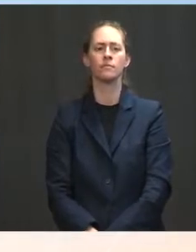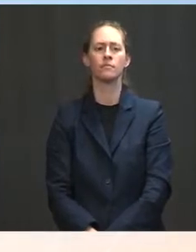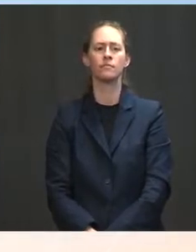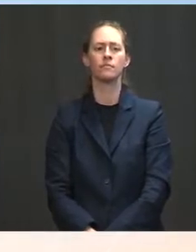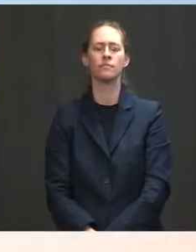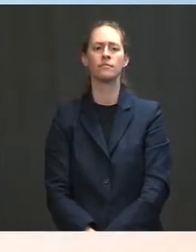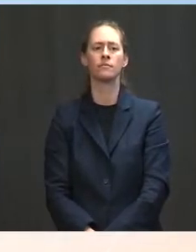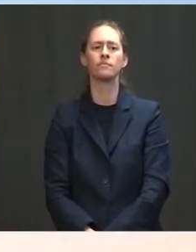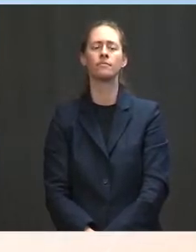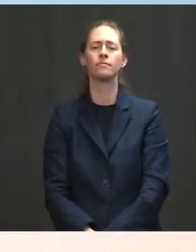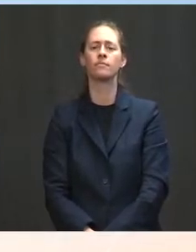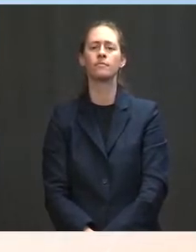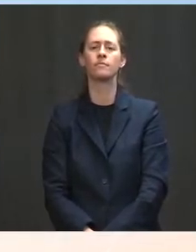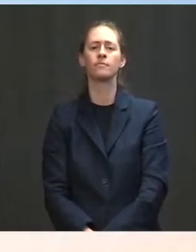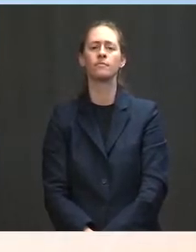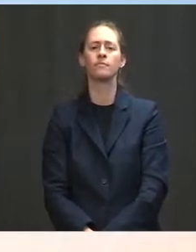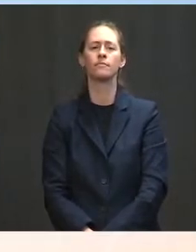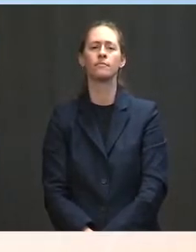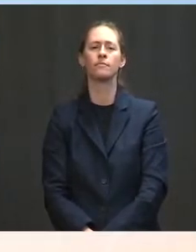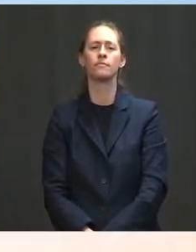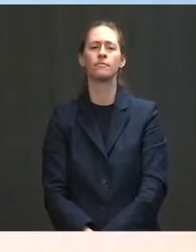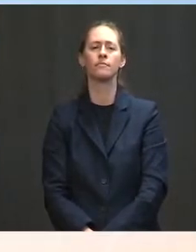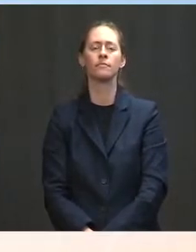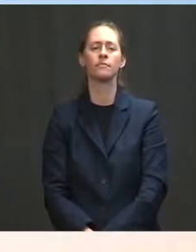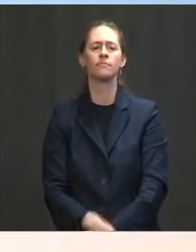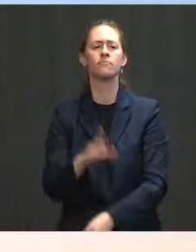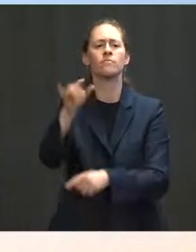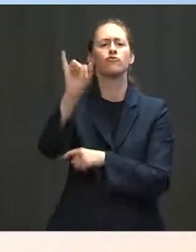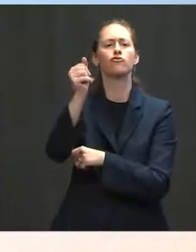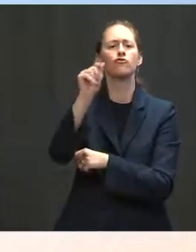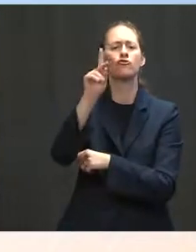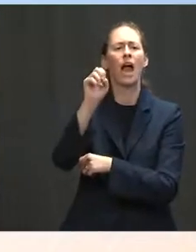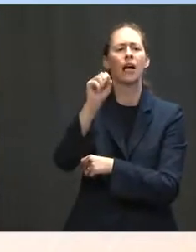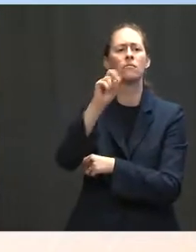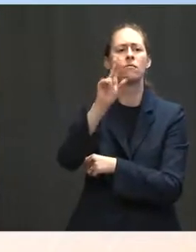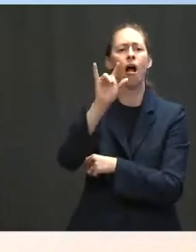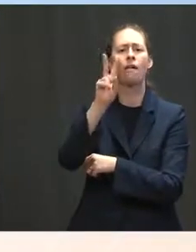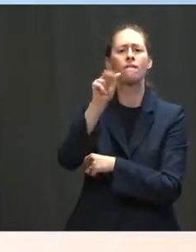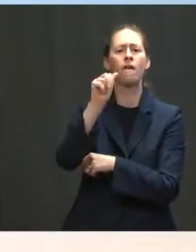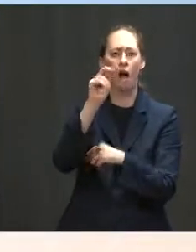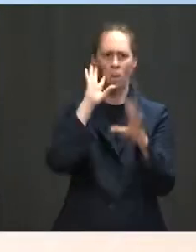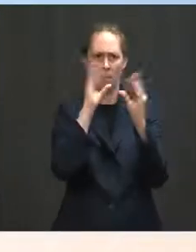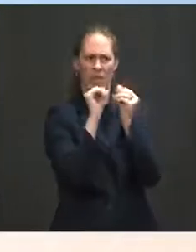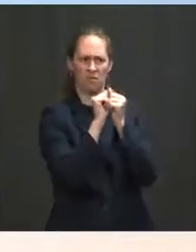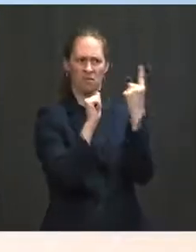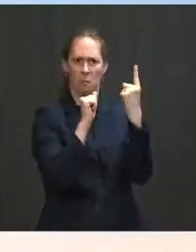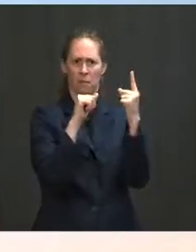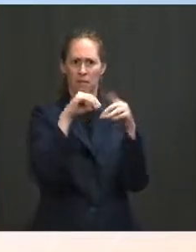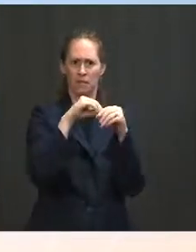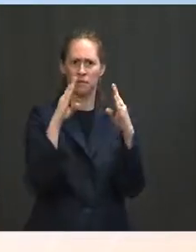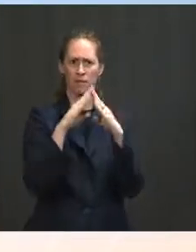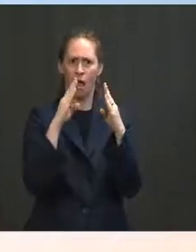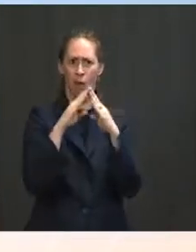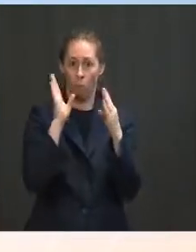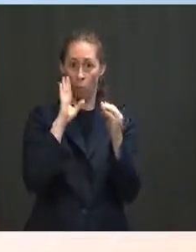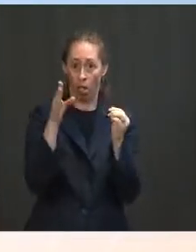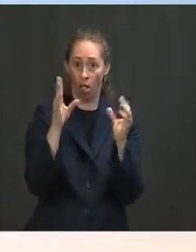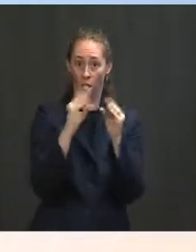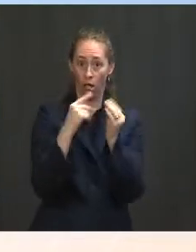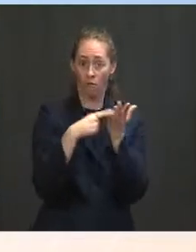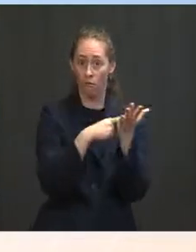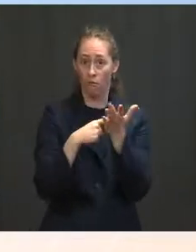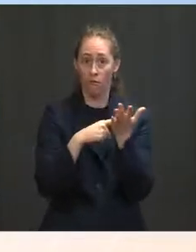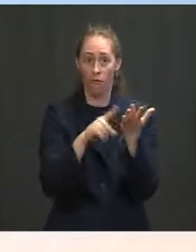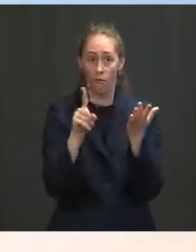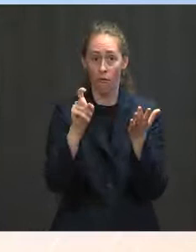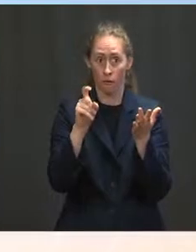meeting with Jake Sullivan. Can you confirm that meeting? And then also, is the confirmation the White House believes that he had no